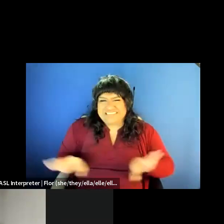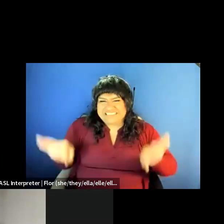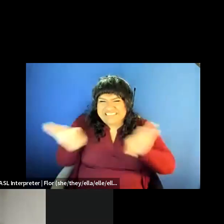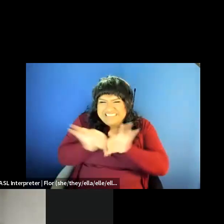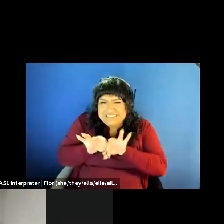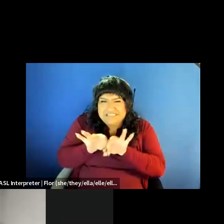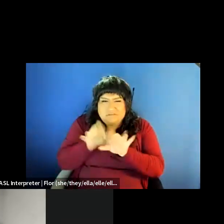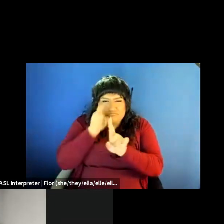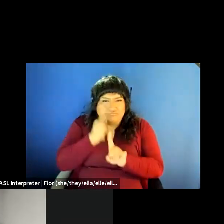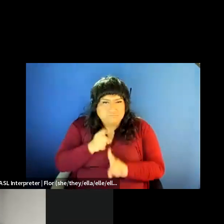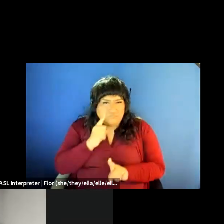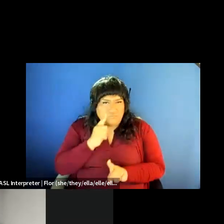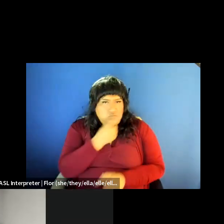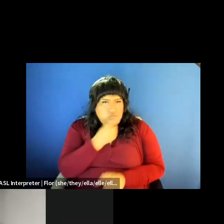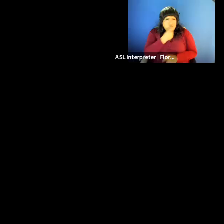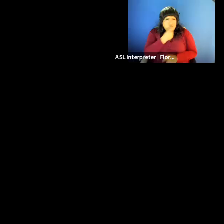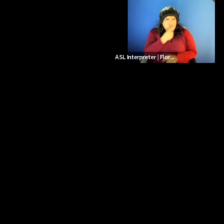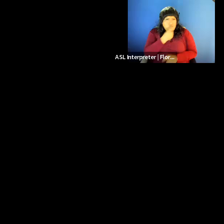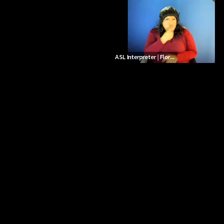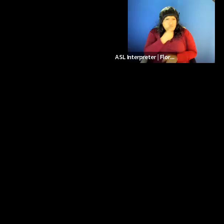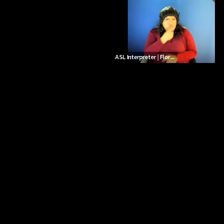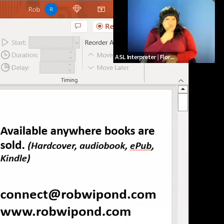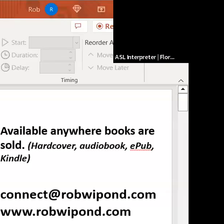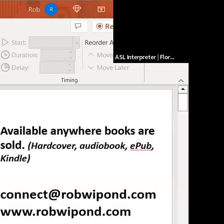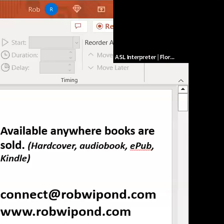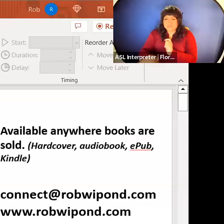So I will just switch over now.